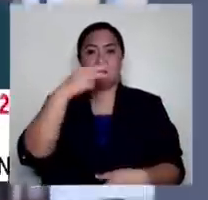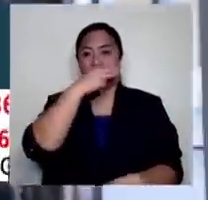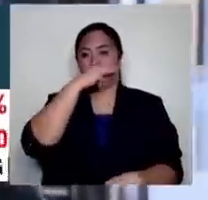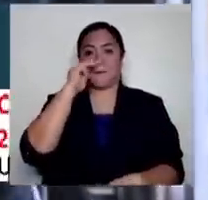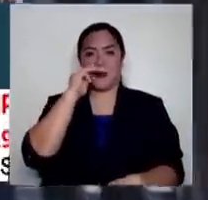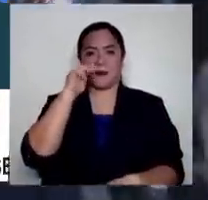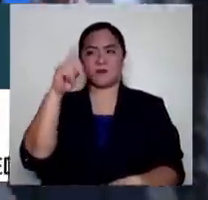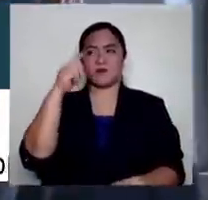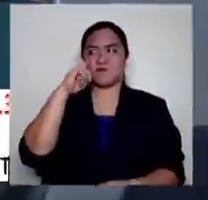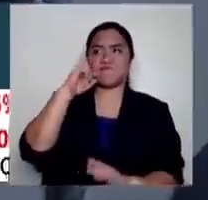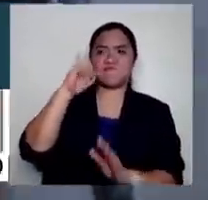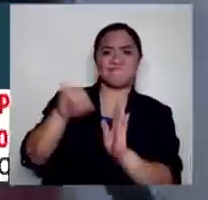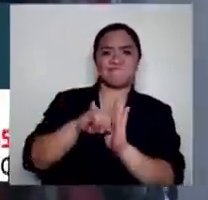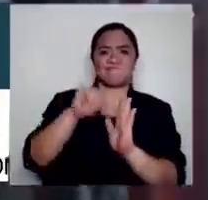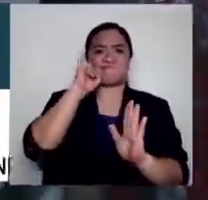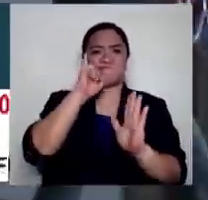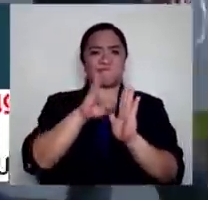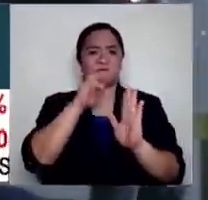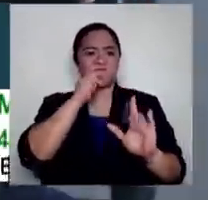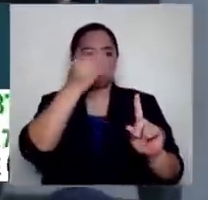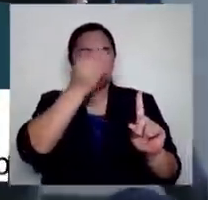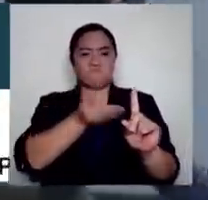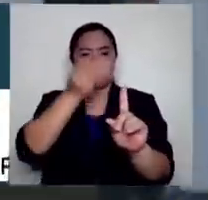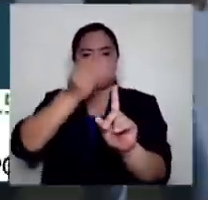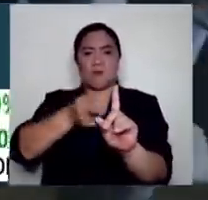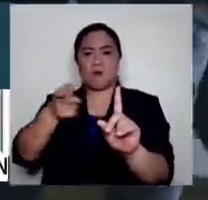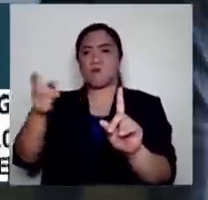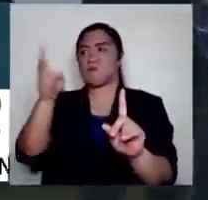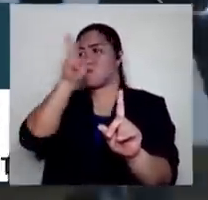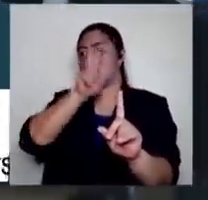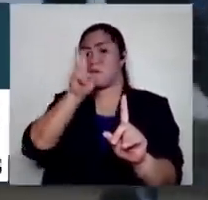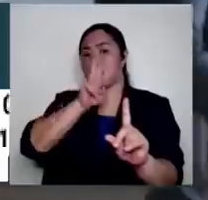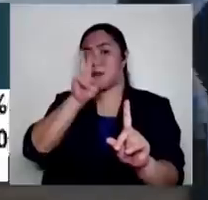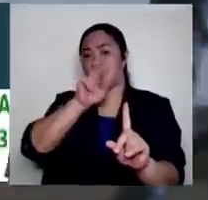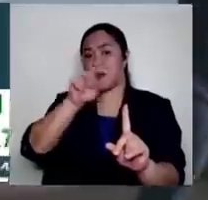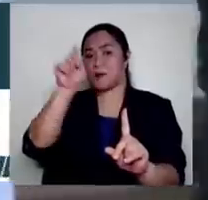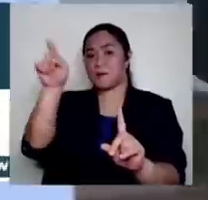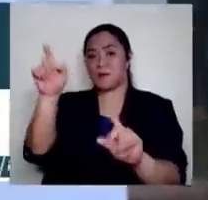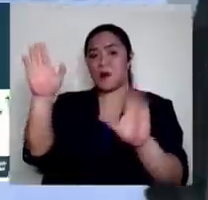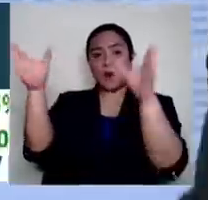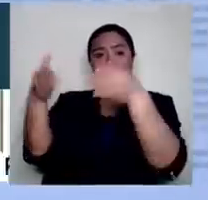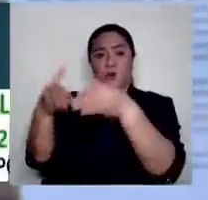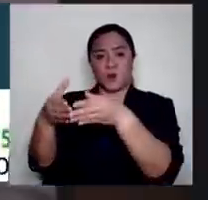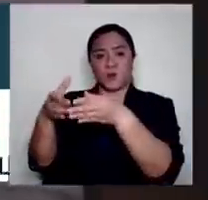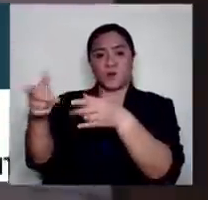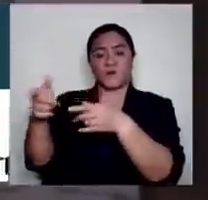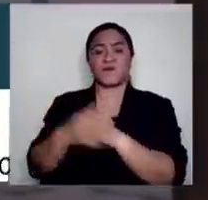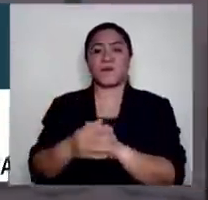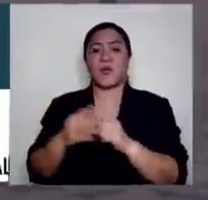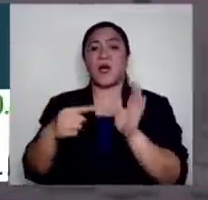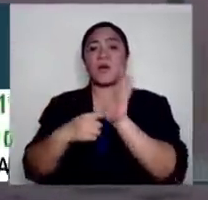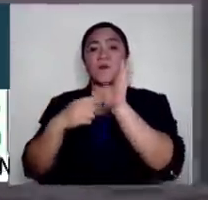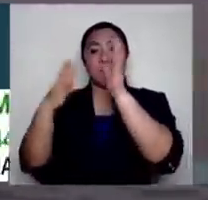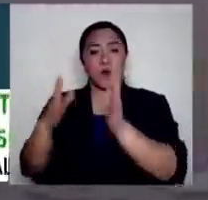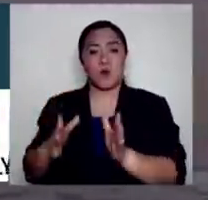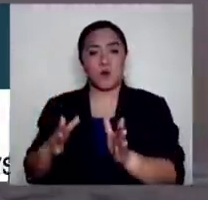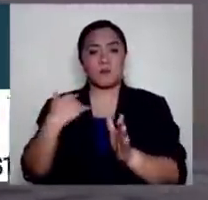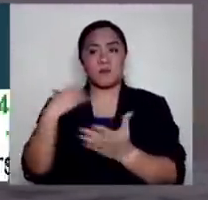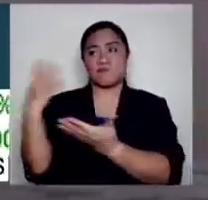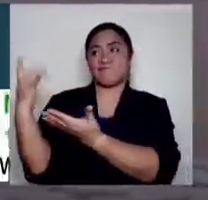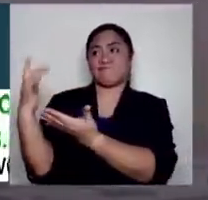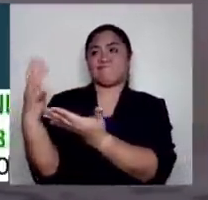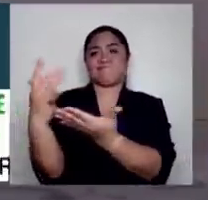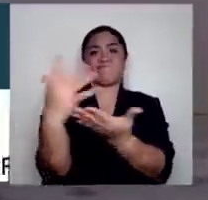also identify yourself with the Visayas based Promdi. So so yun po yun, you consolidate your support